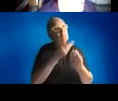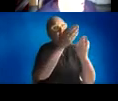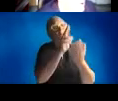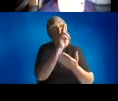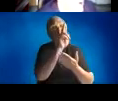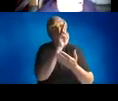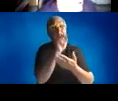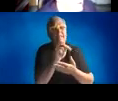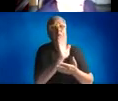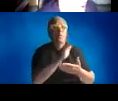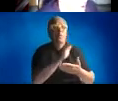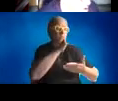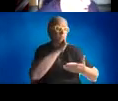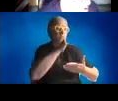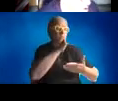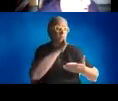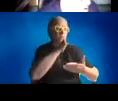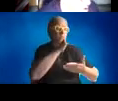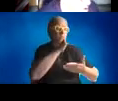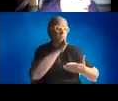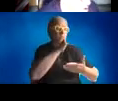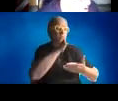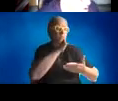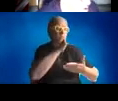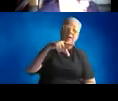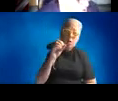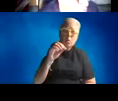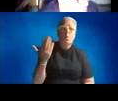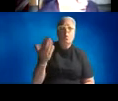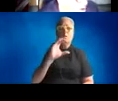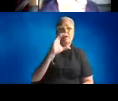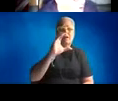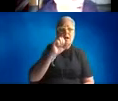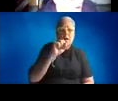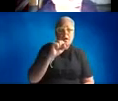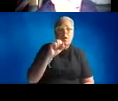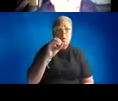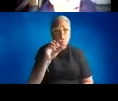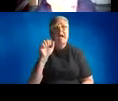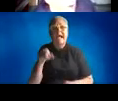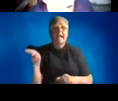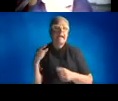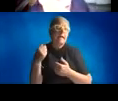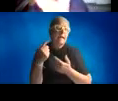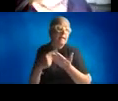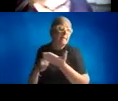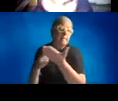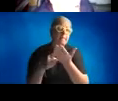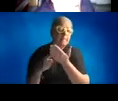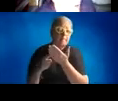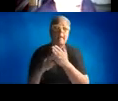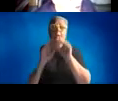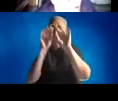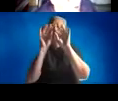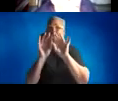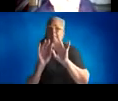in comments. And this takes us back to the comments that were made by June Reimer last week